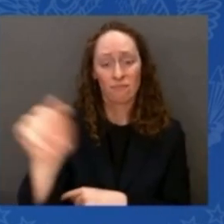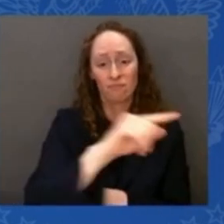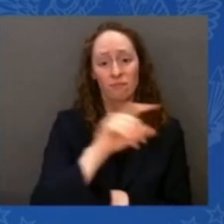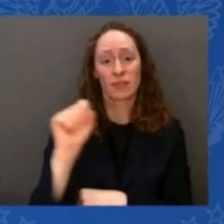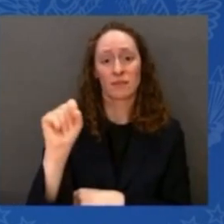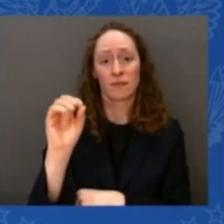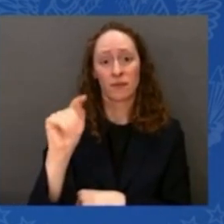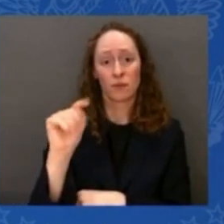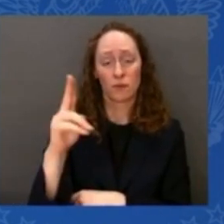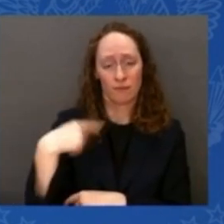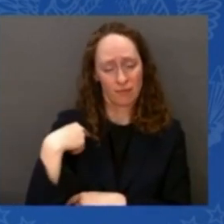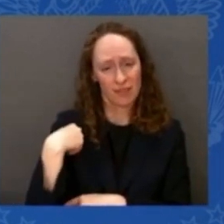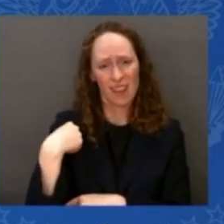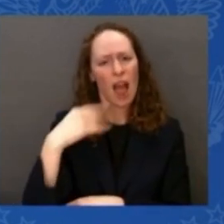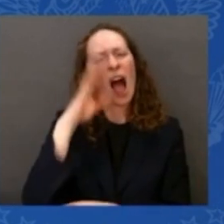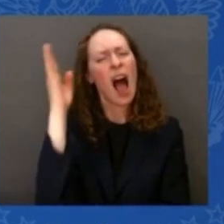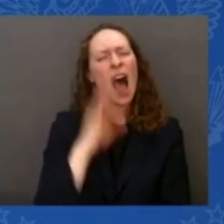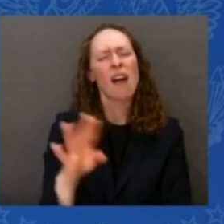everybody.